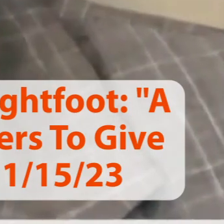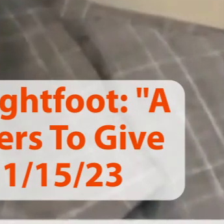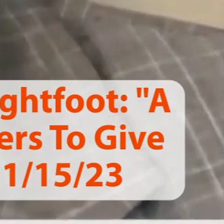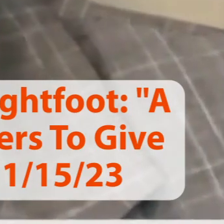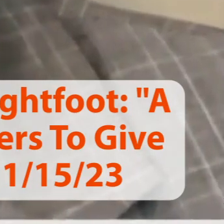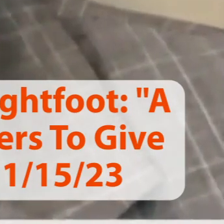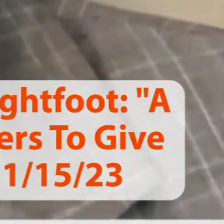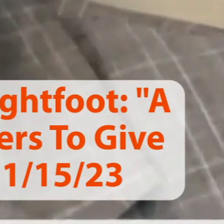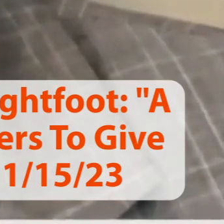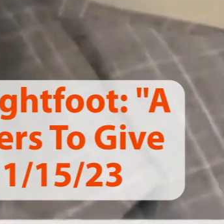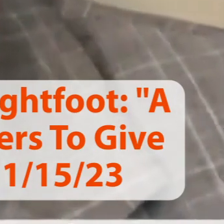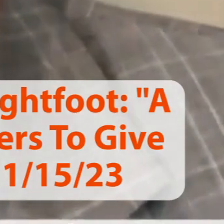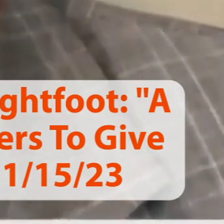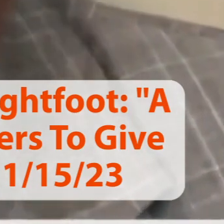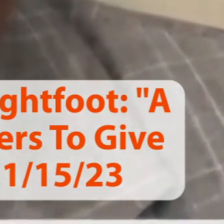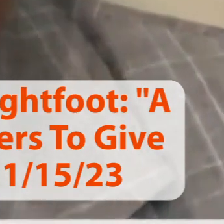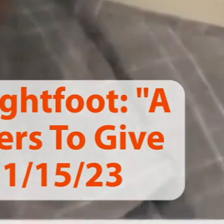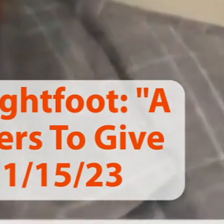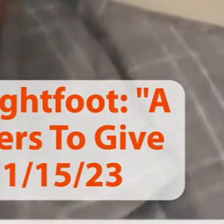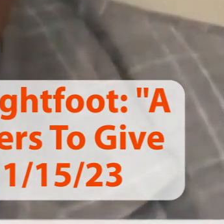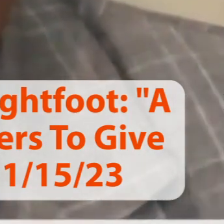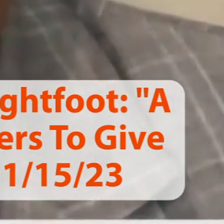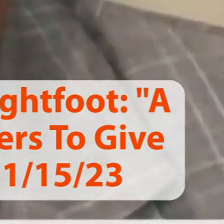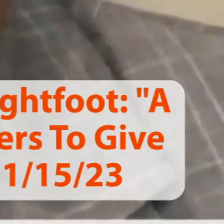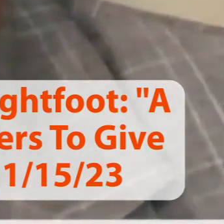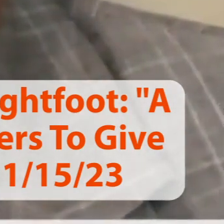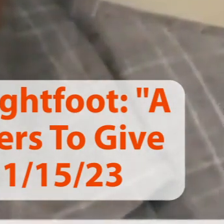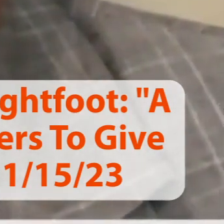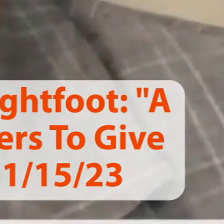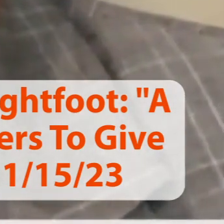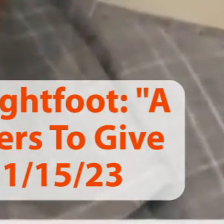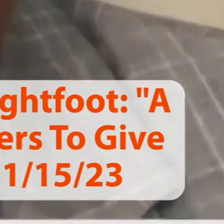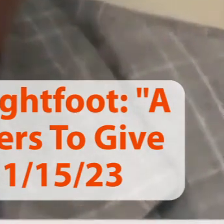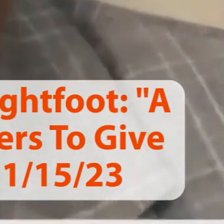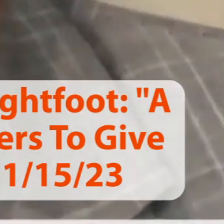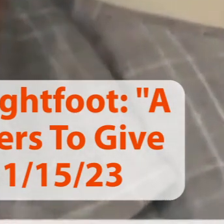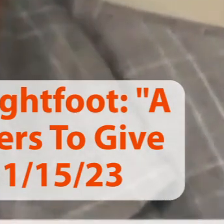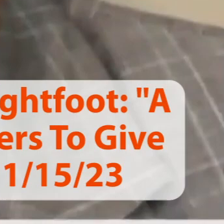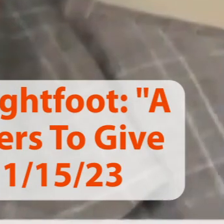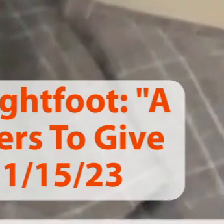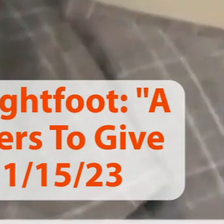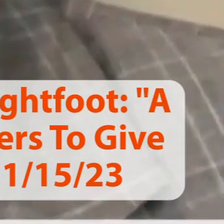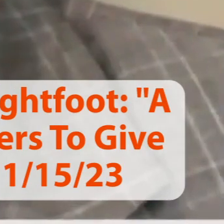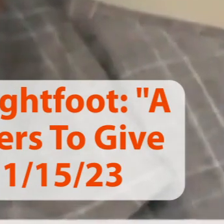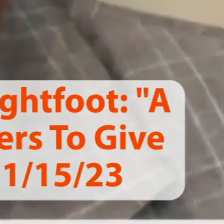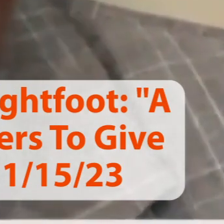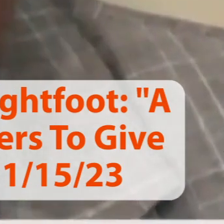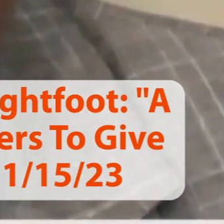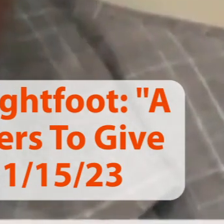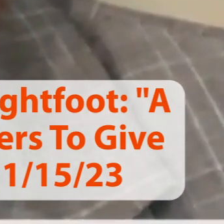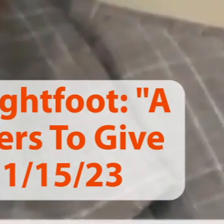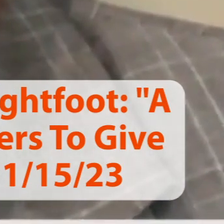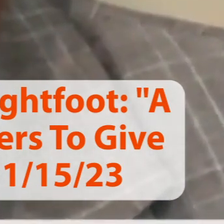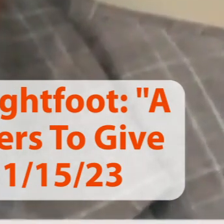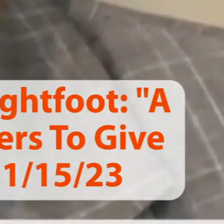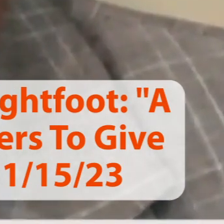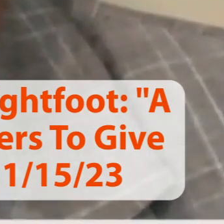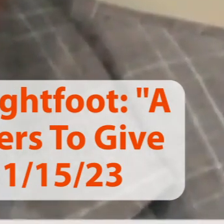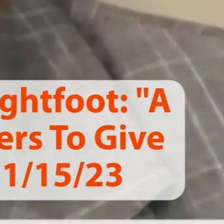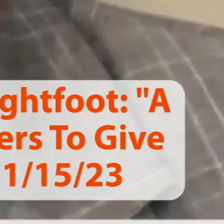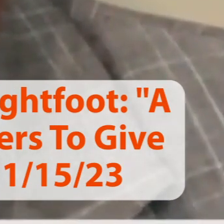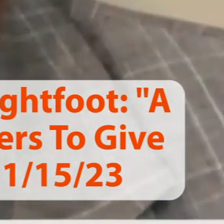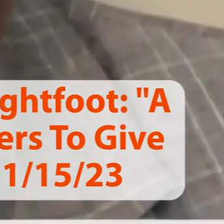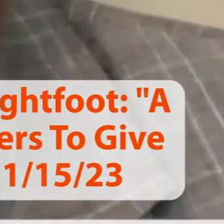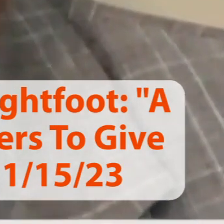somebody aspiring to be the mayor. And the wall between the campaign and the official side has to be